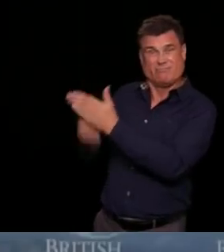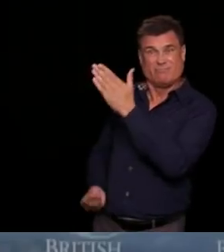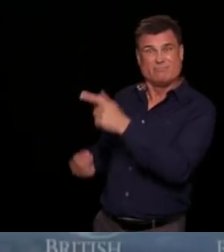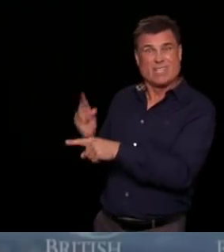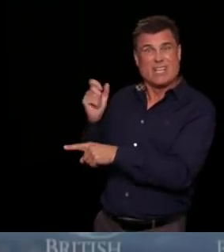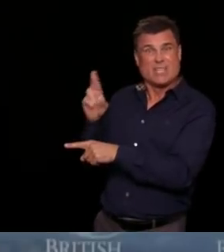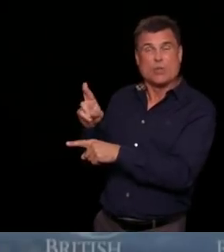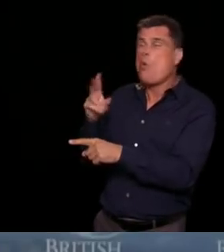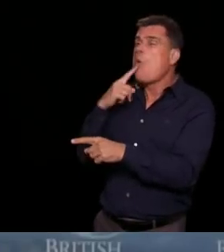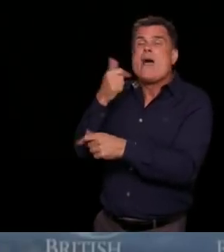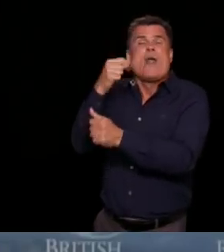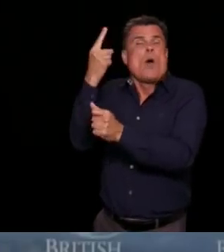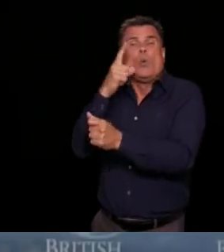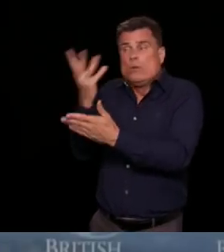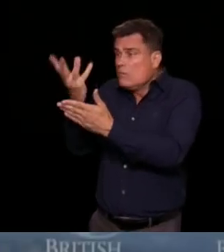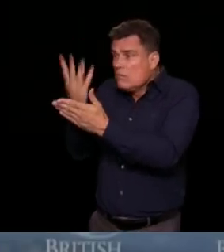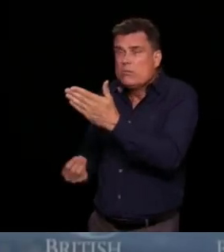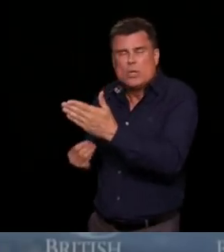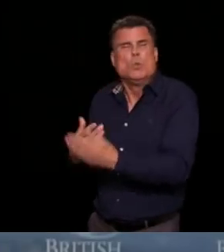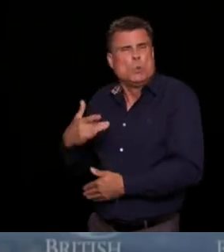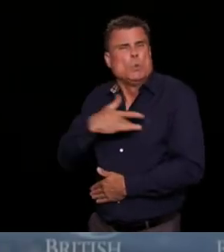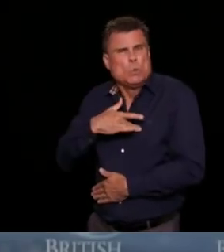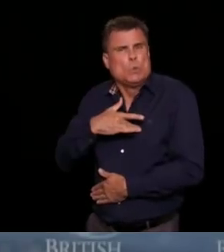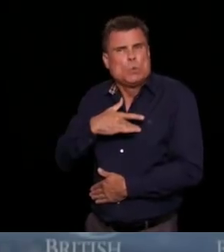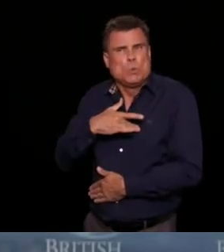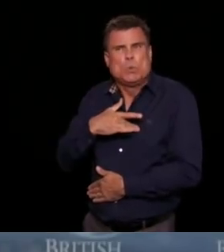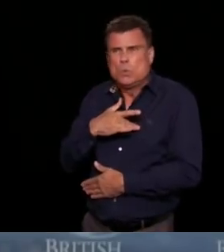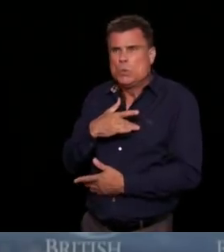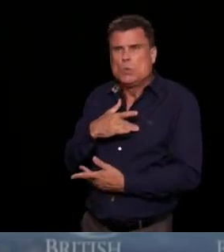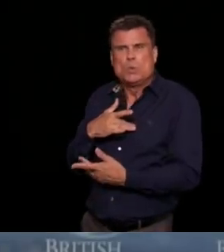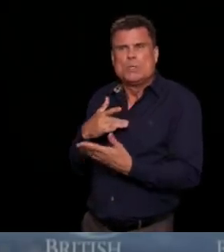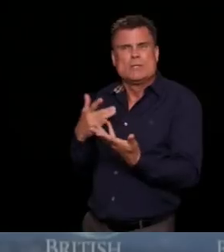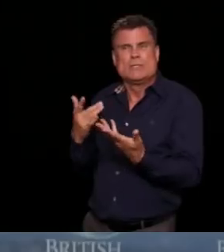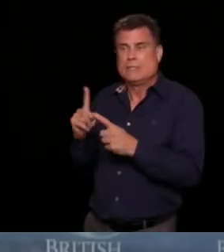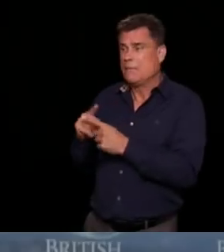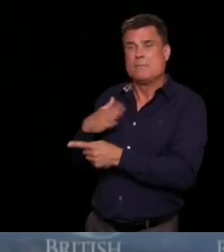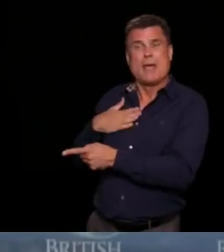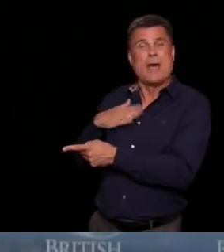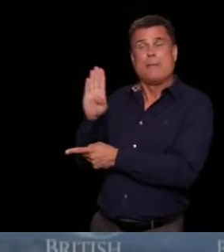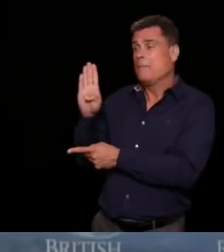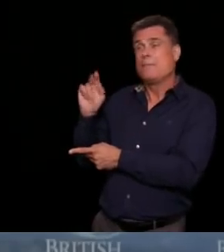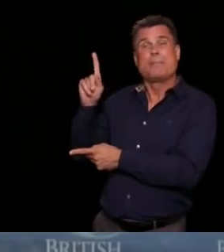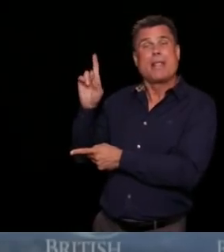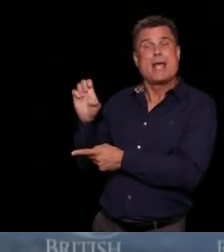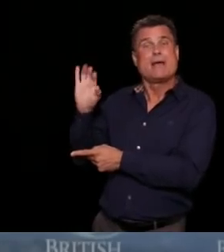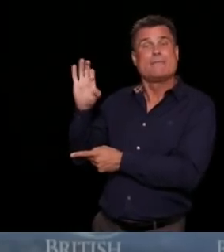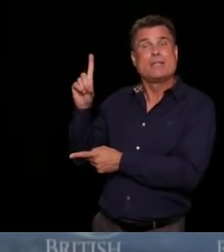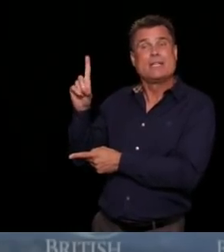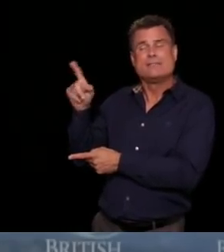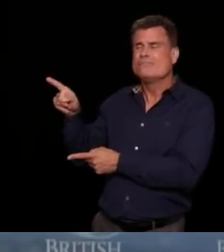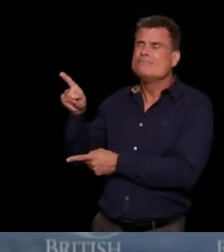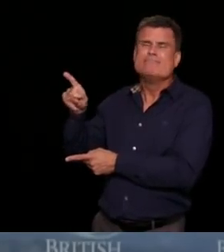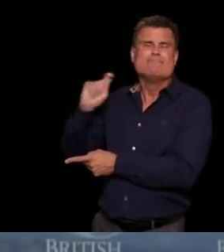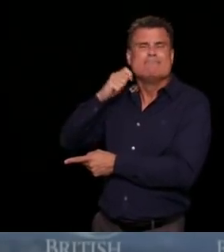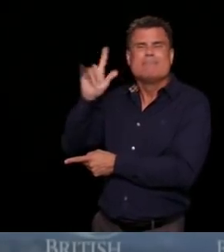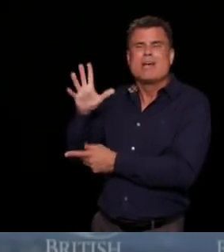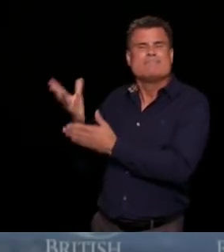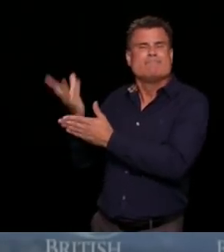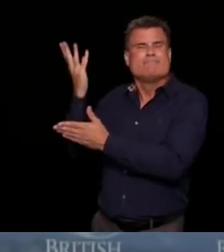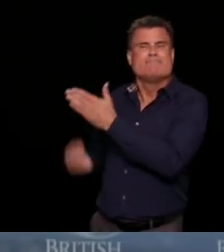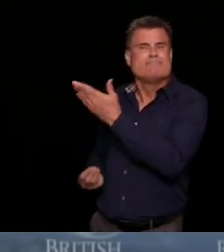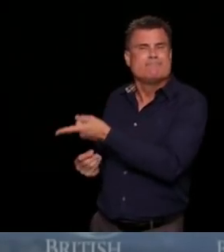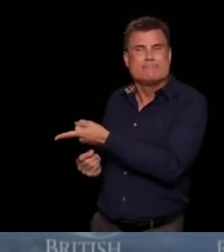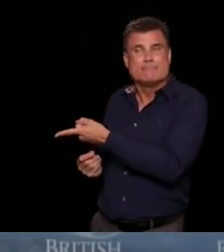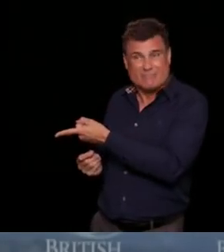understand how difficult it is. And just like Blake Field, who was a wonderful guy, I want to say on behalf of all those people